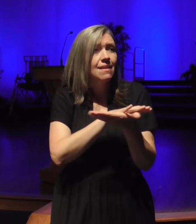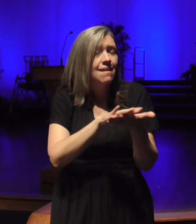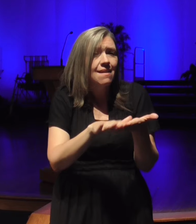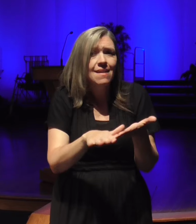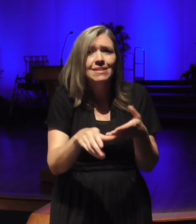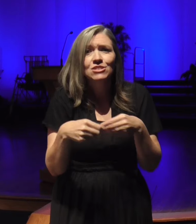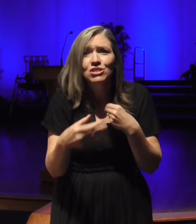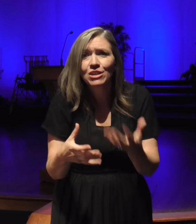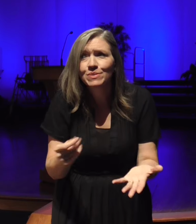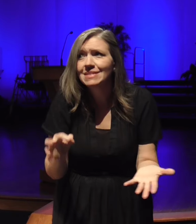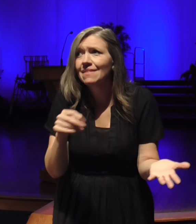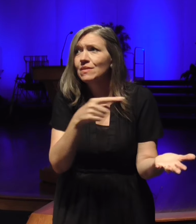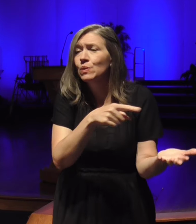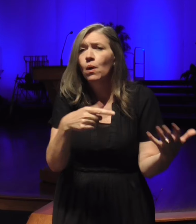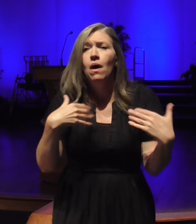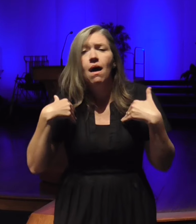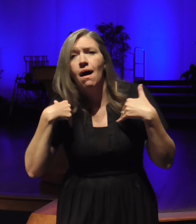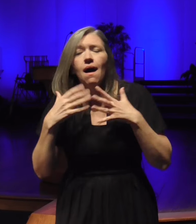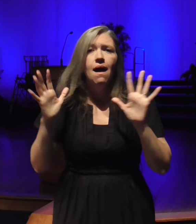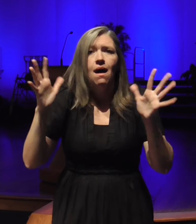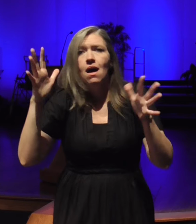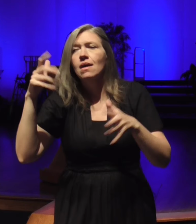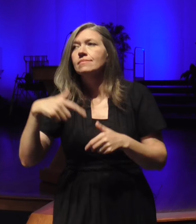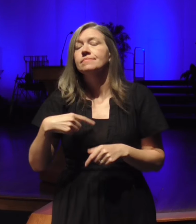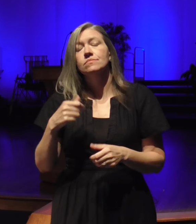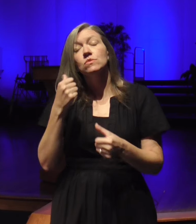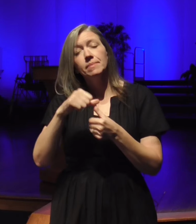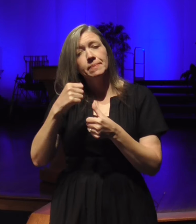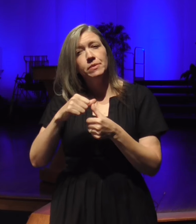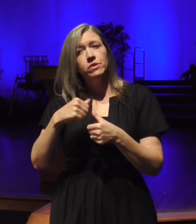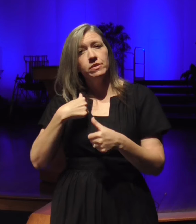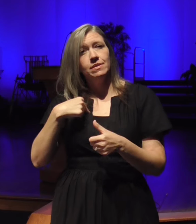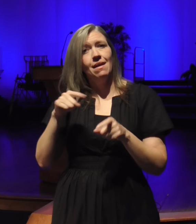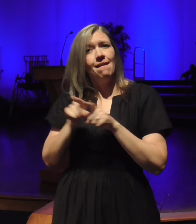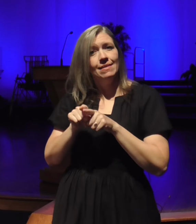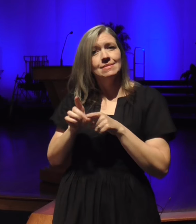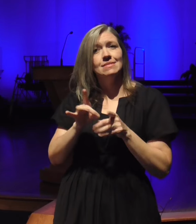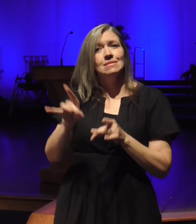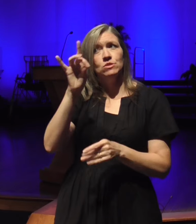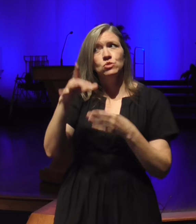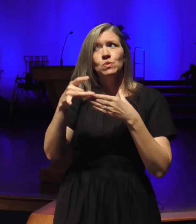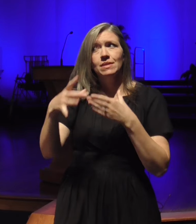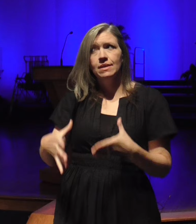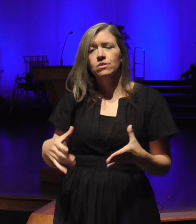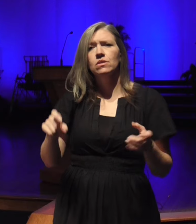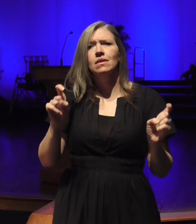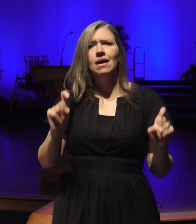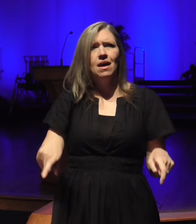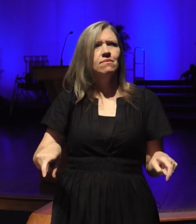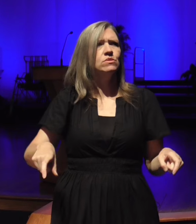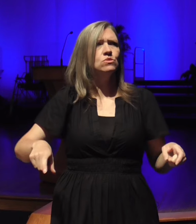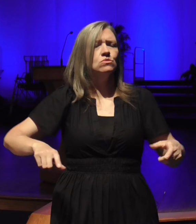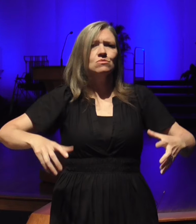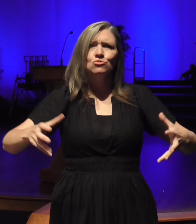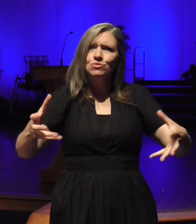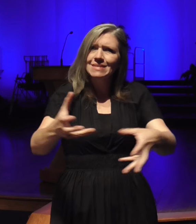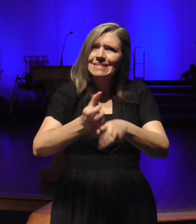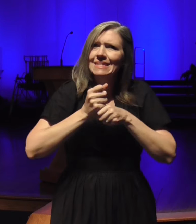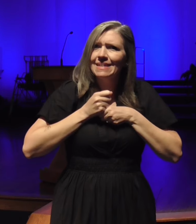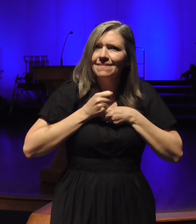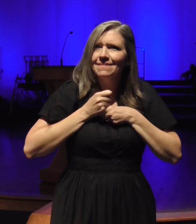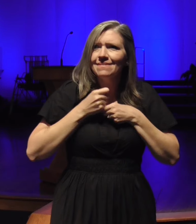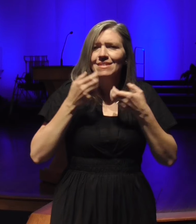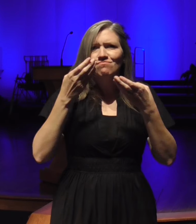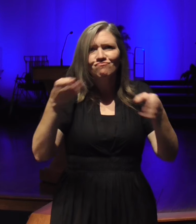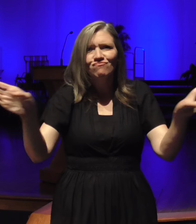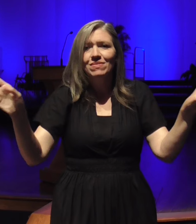much. Oh, I don't deserve this. What? Oh, this is so kind, so generous of you. Who, us?" You